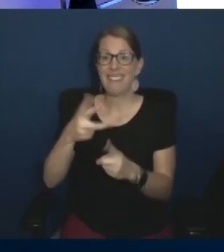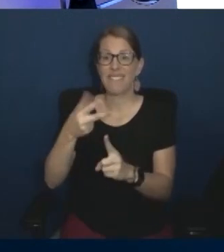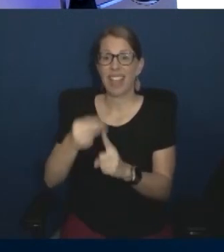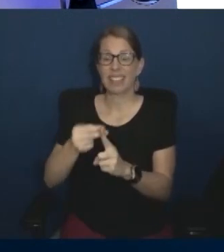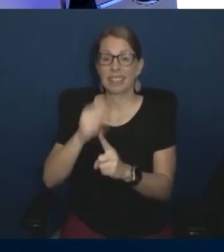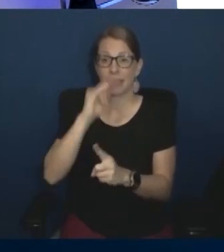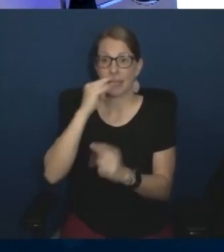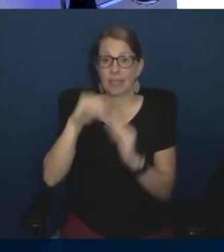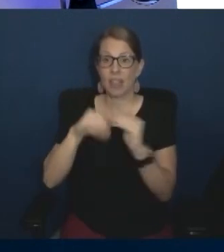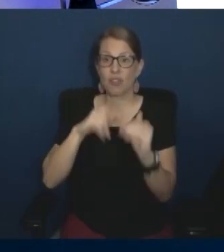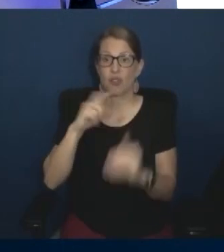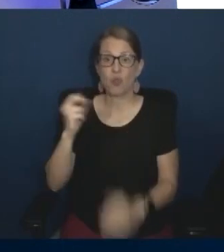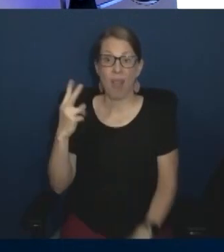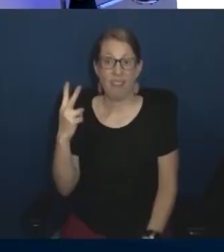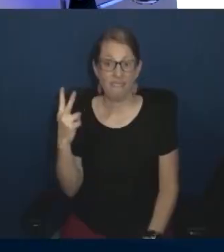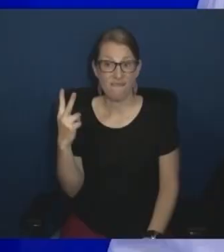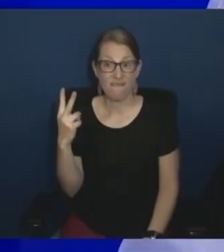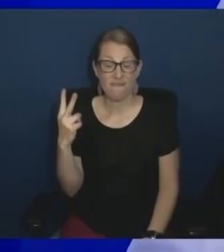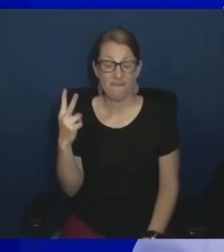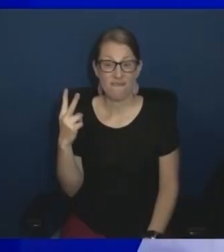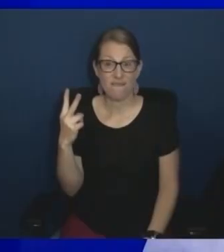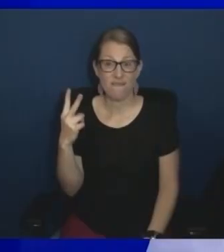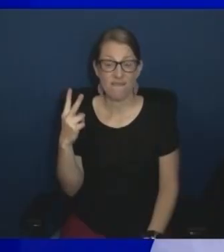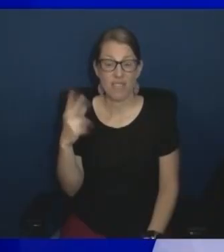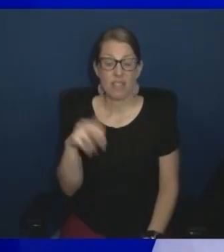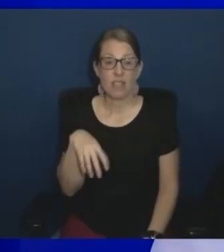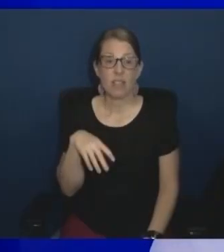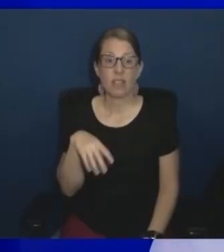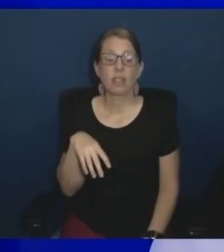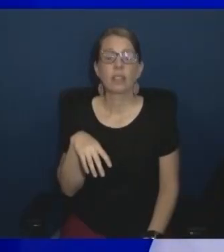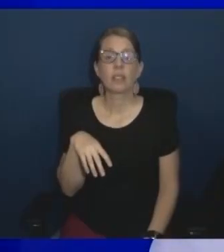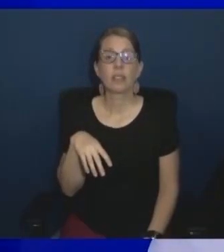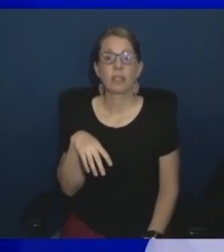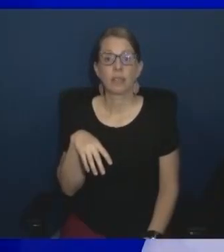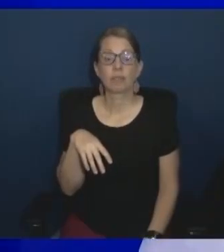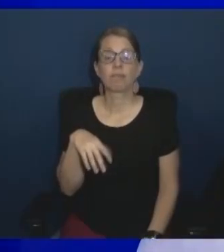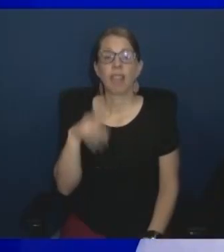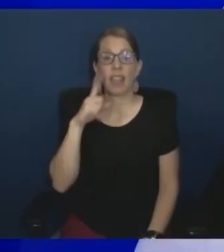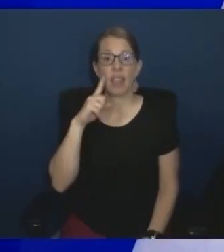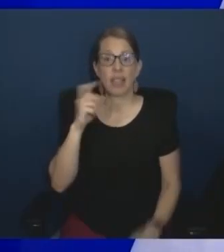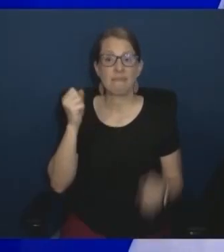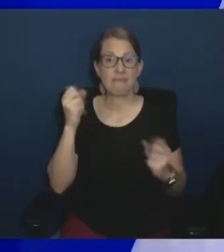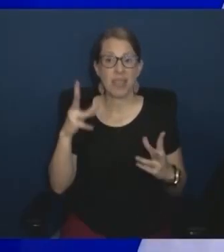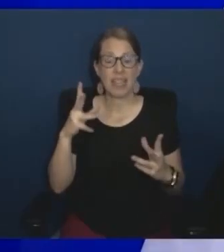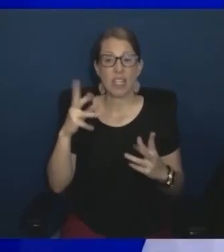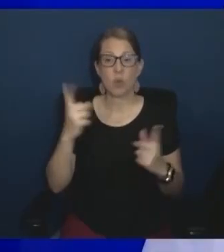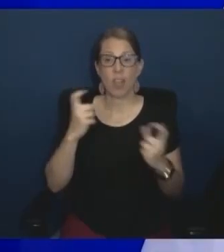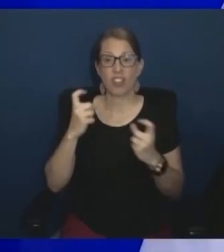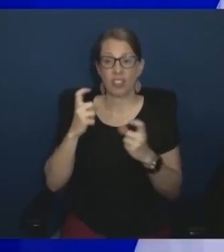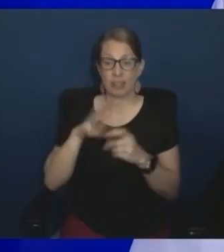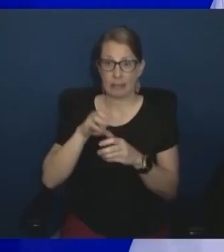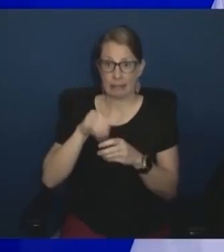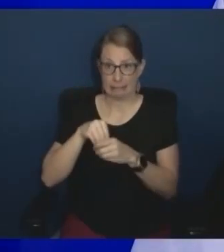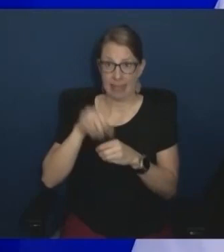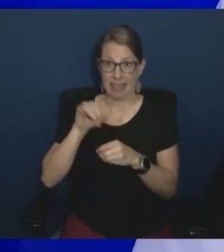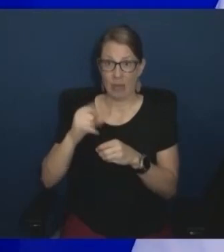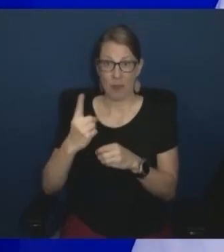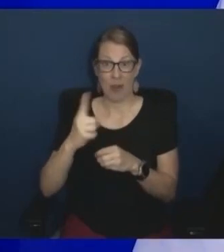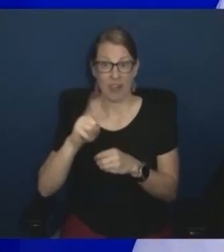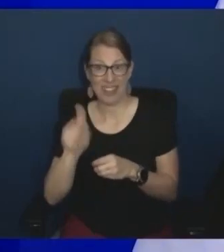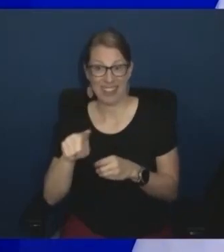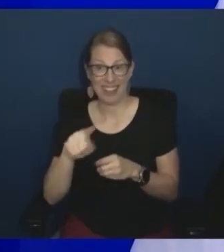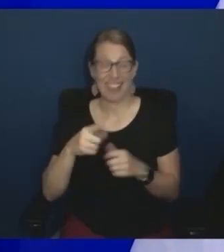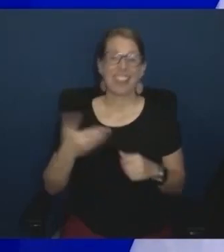12? So I think there's a lot of questions in this question. So what we initially believed was that your ability